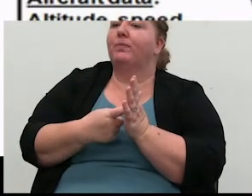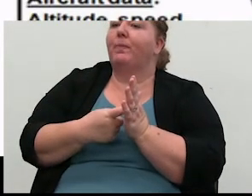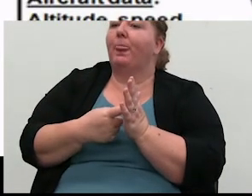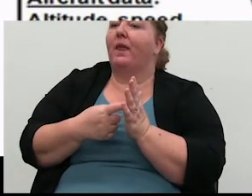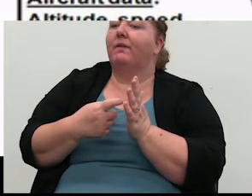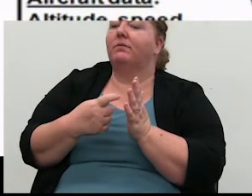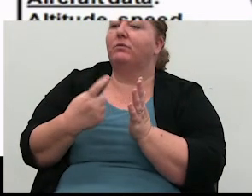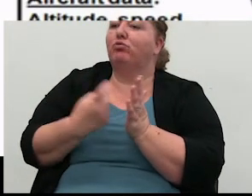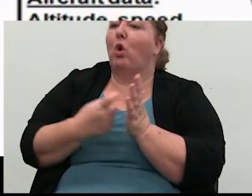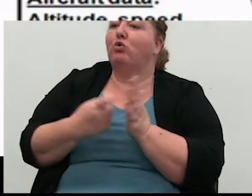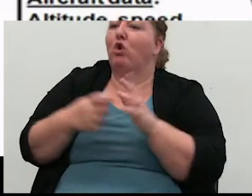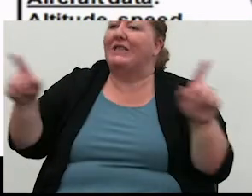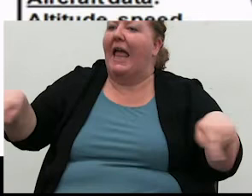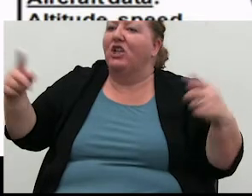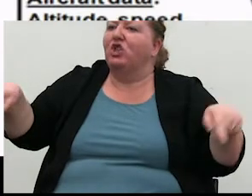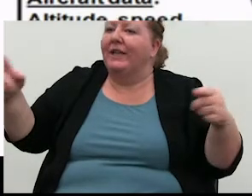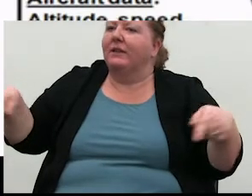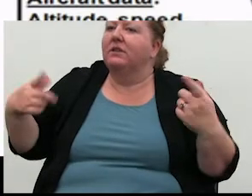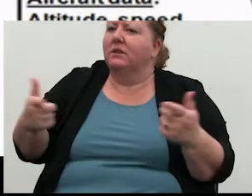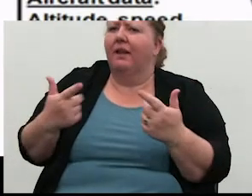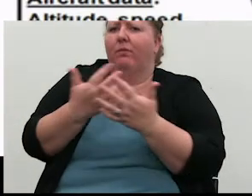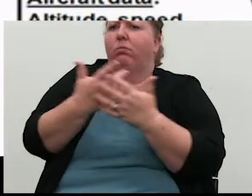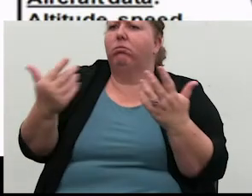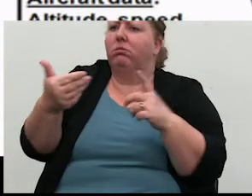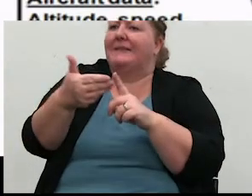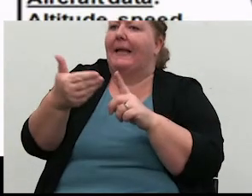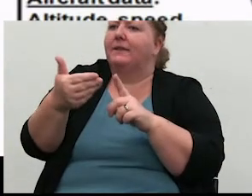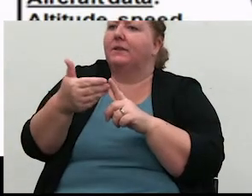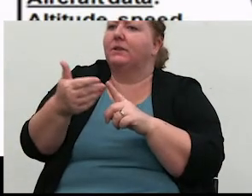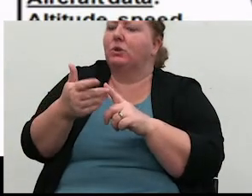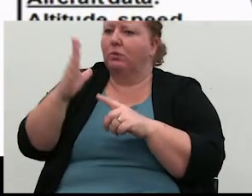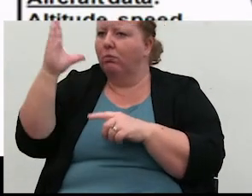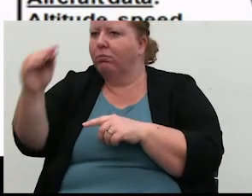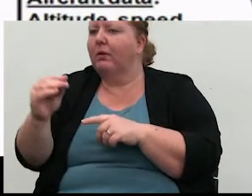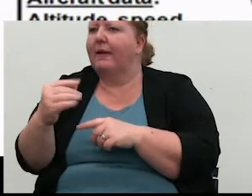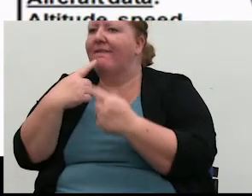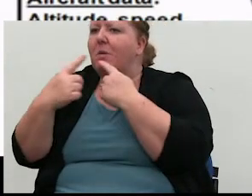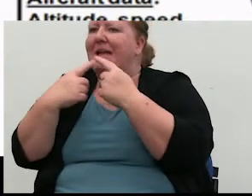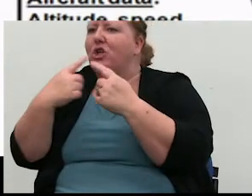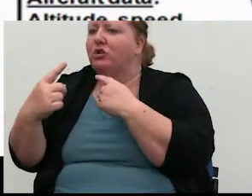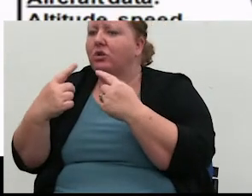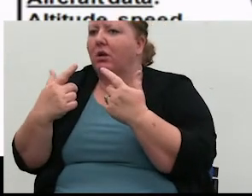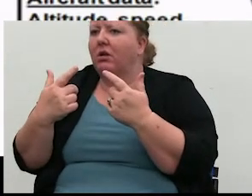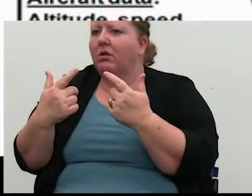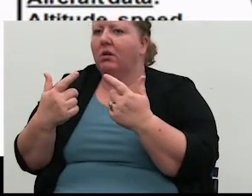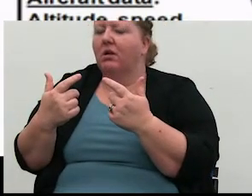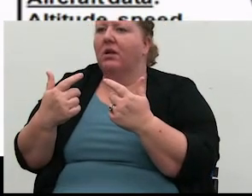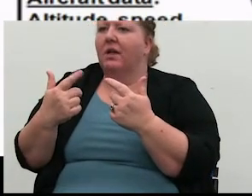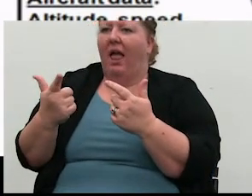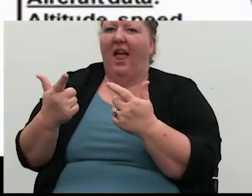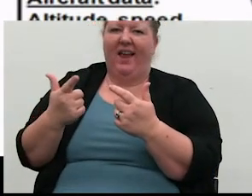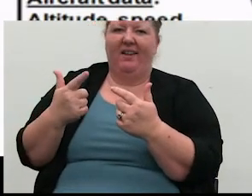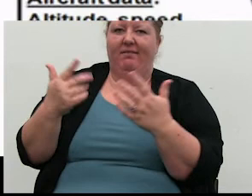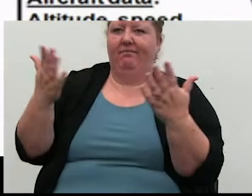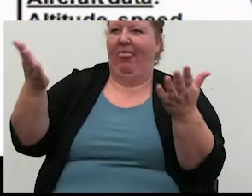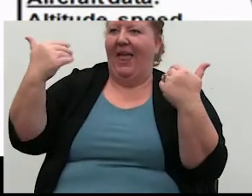little sensors that not only feed into the cockpit to the pilot, like airspeed and temperature, but also sends data